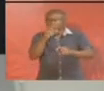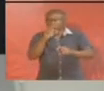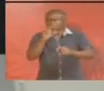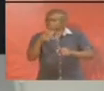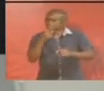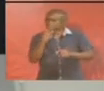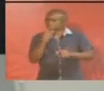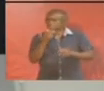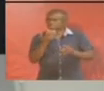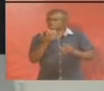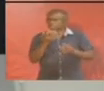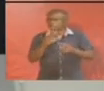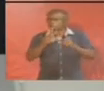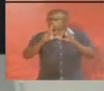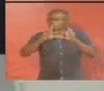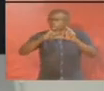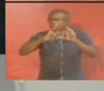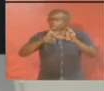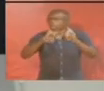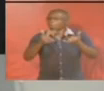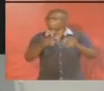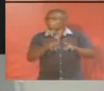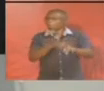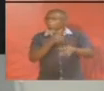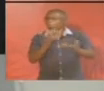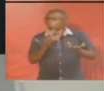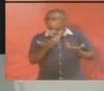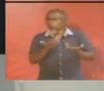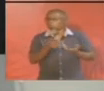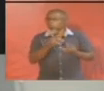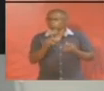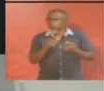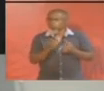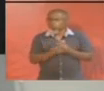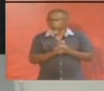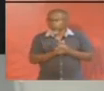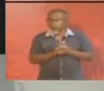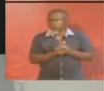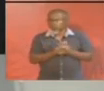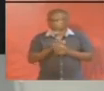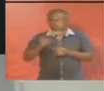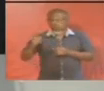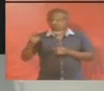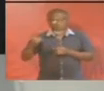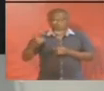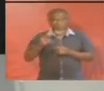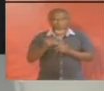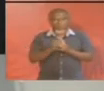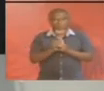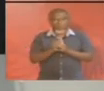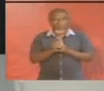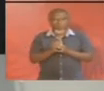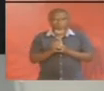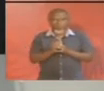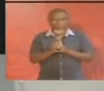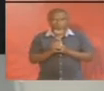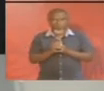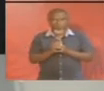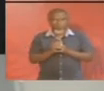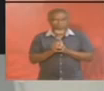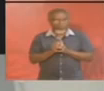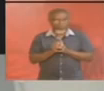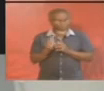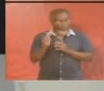life or when that would be expected to expire? And my second question is, again, to link back to